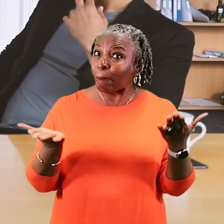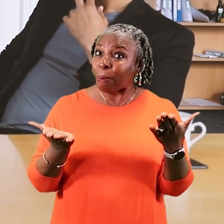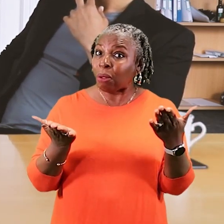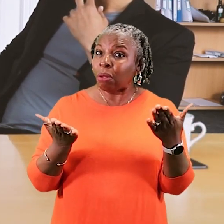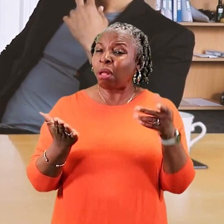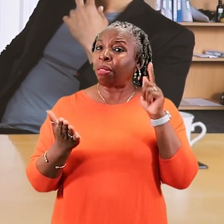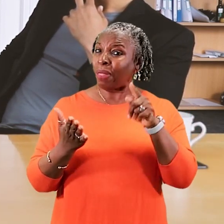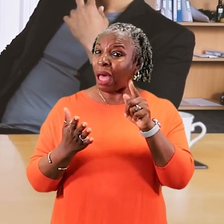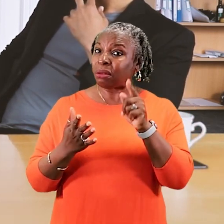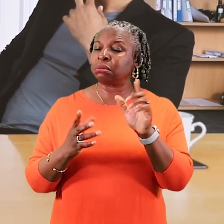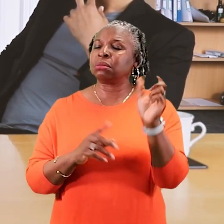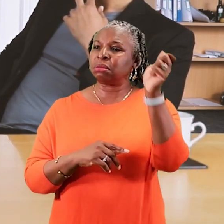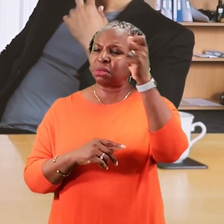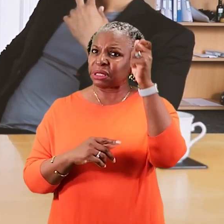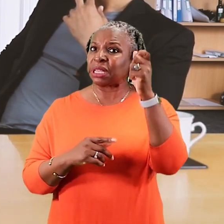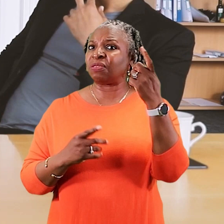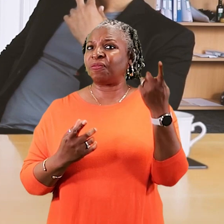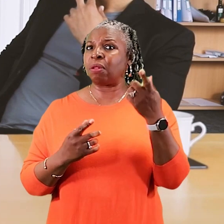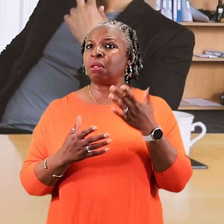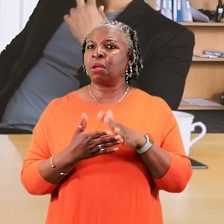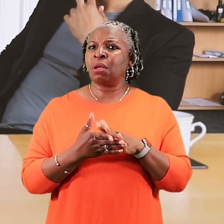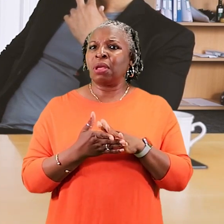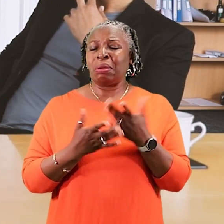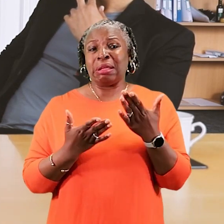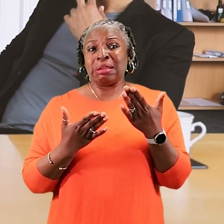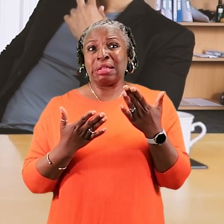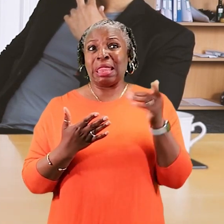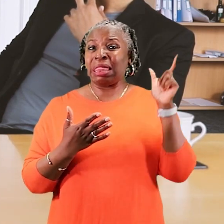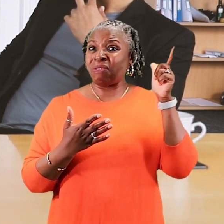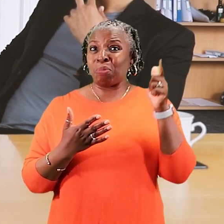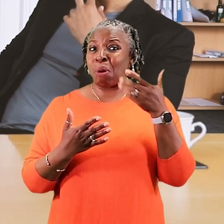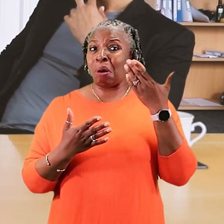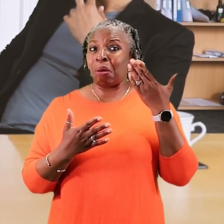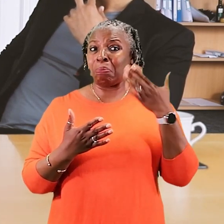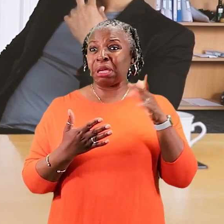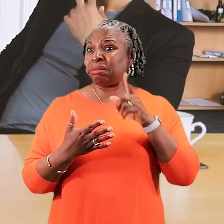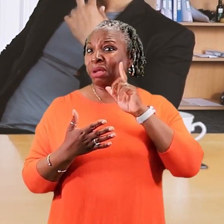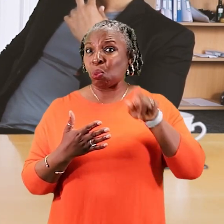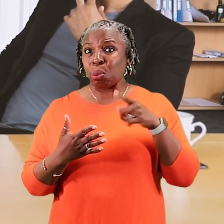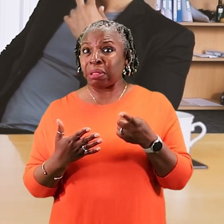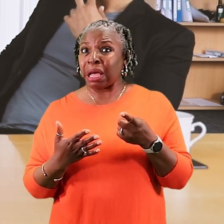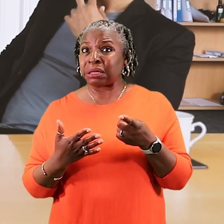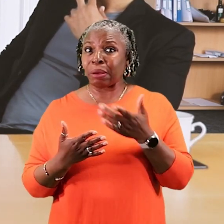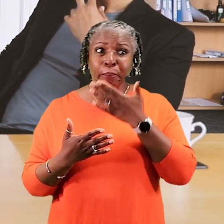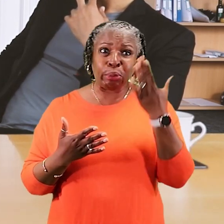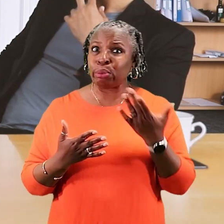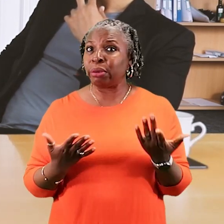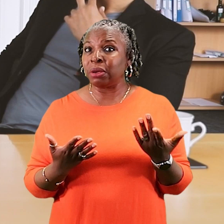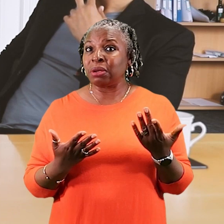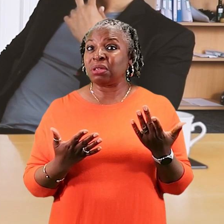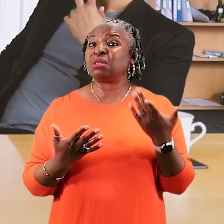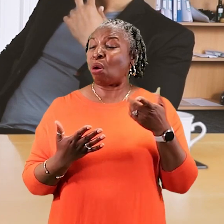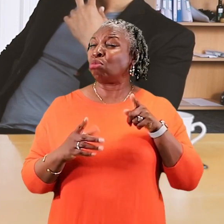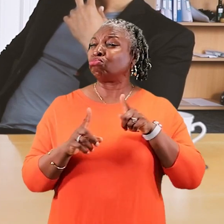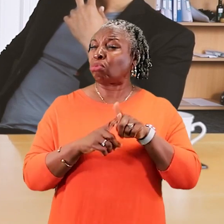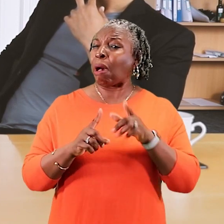that was really successful. And we as a city, we just haven't done that again. So I'm trying to work with the region that